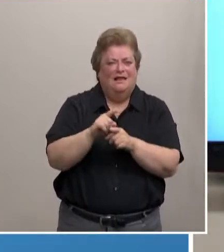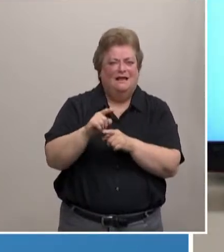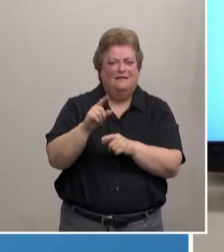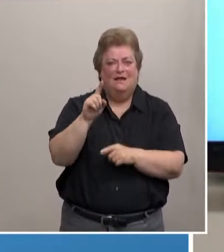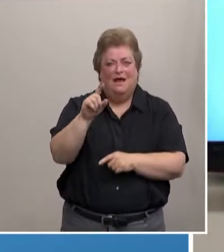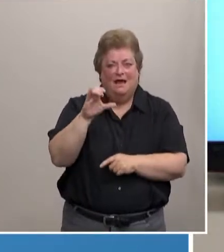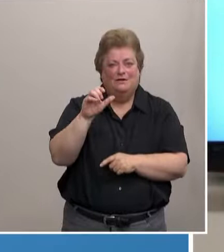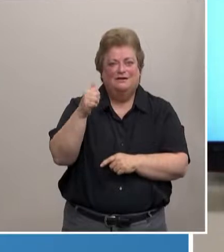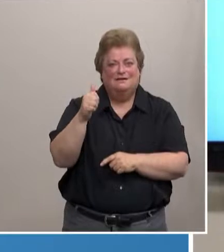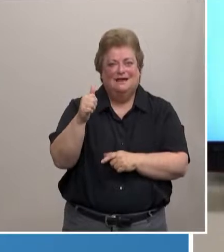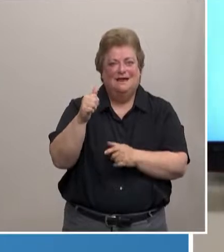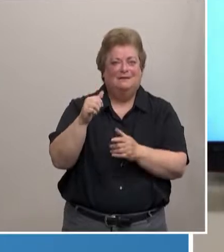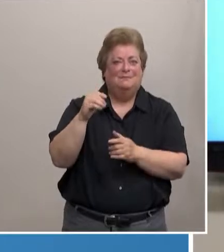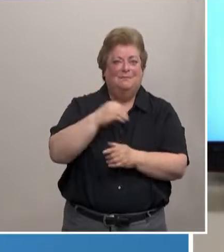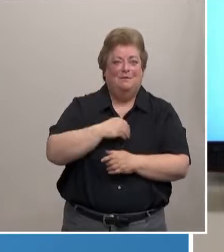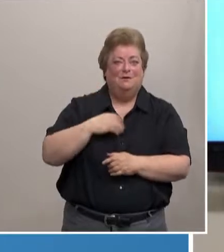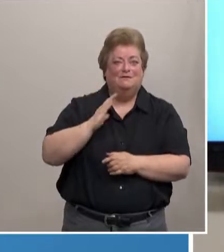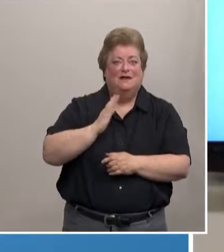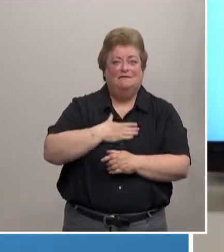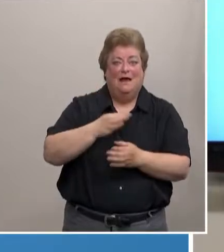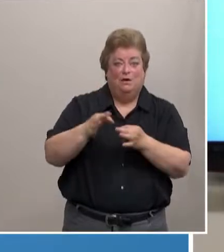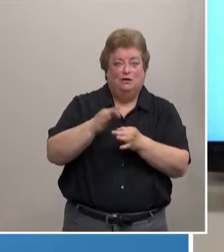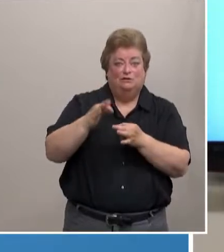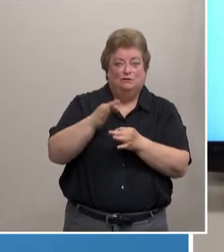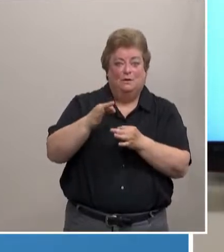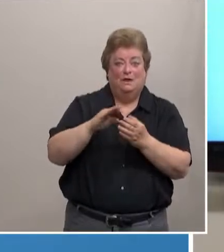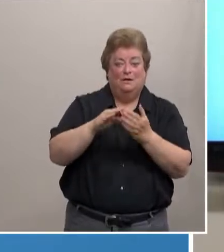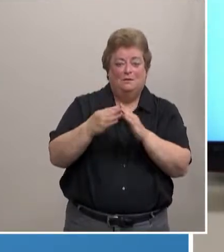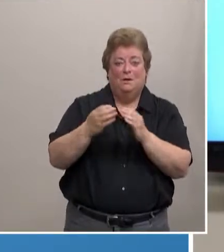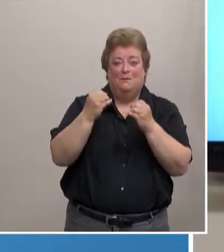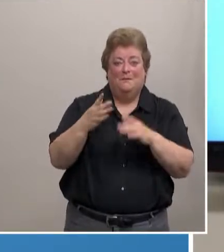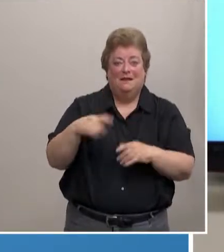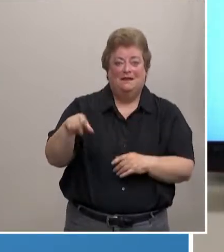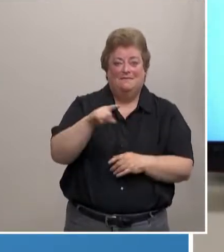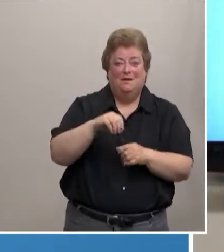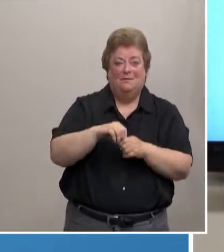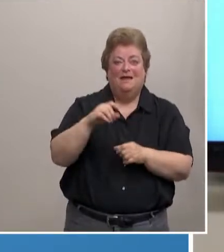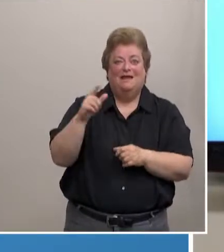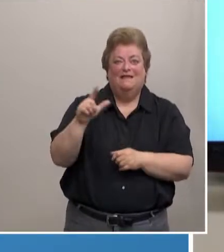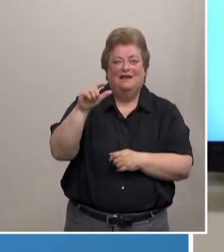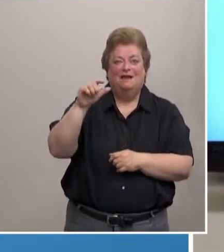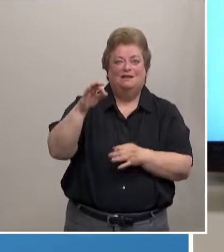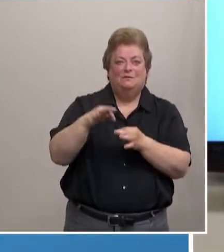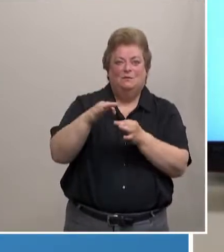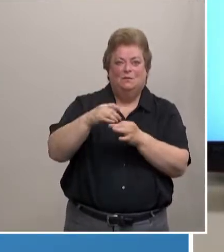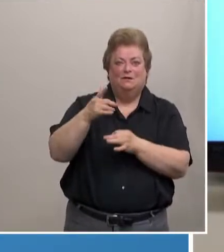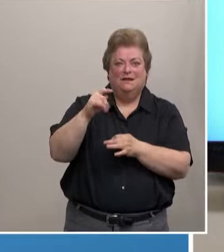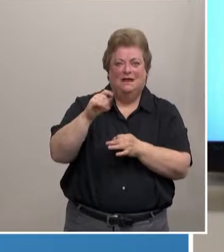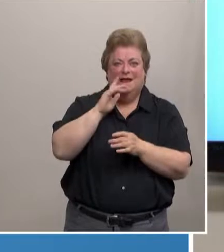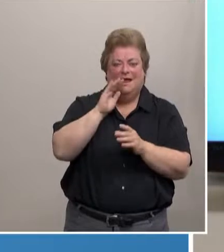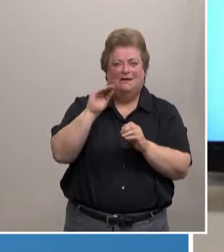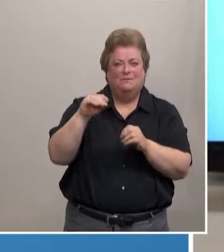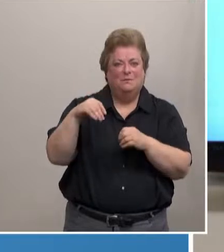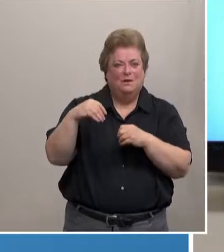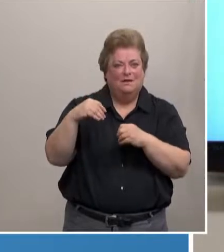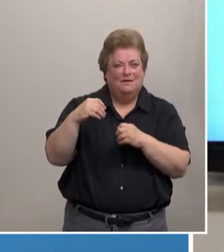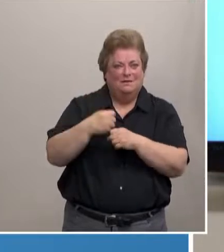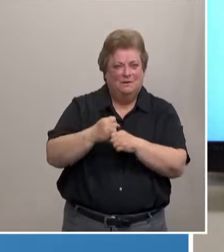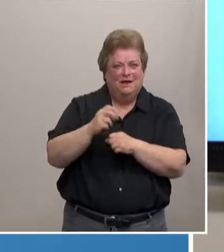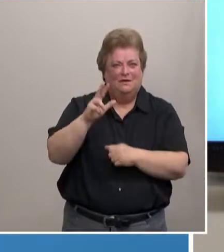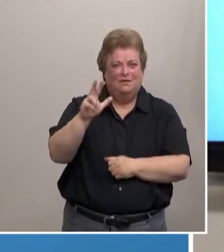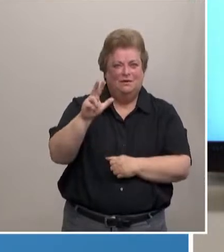110 members of our sewing community, many of them in Lincoln's quilting guilds, who over the past year have created and donated